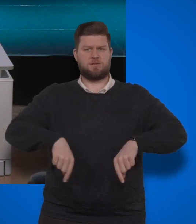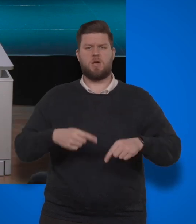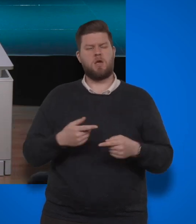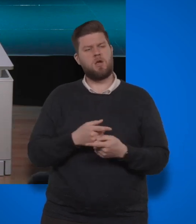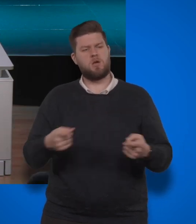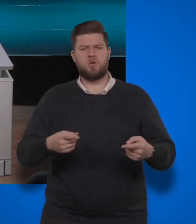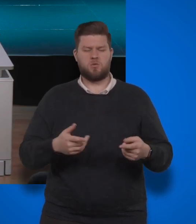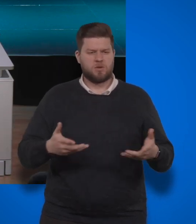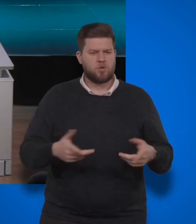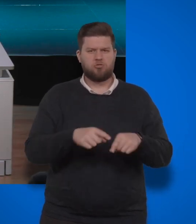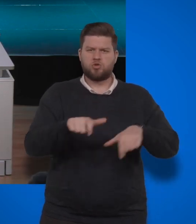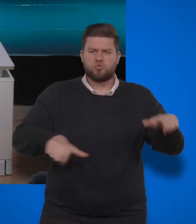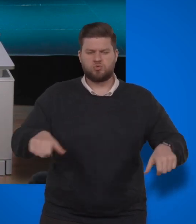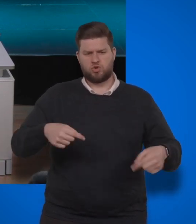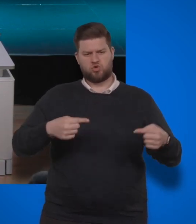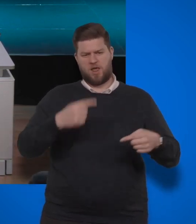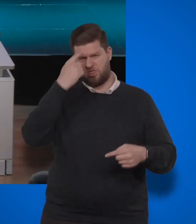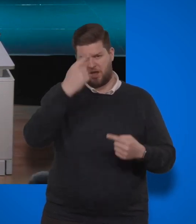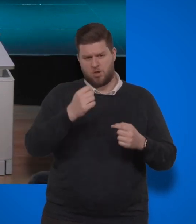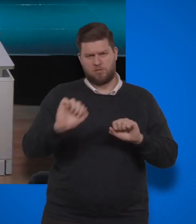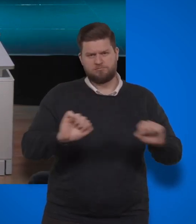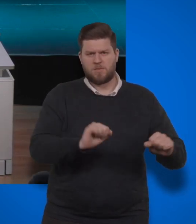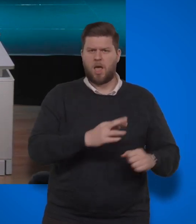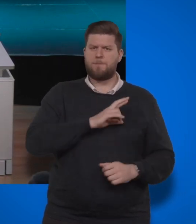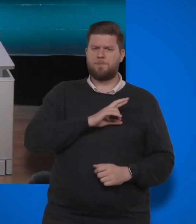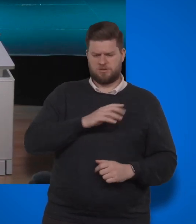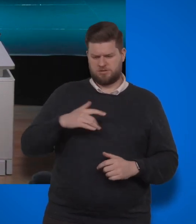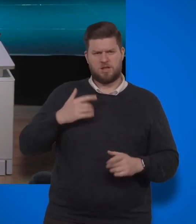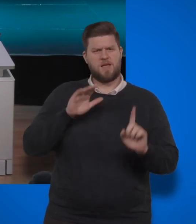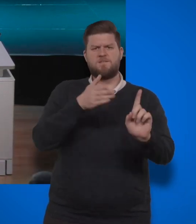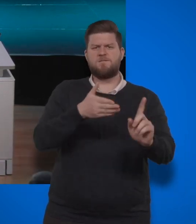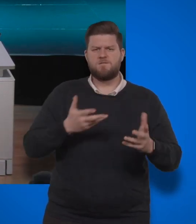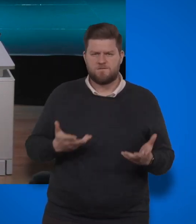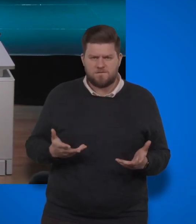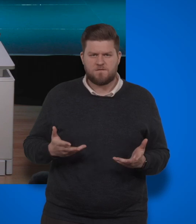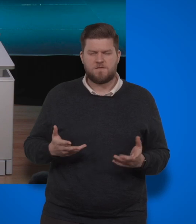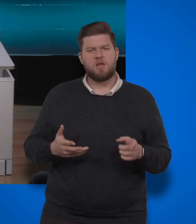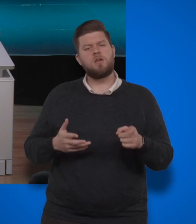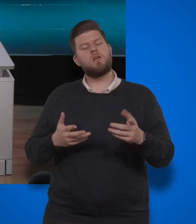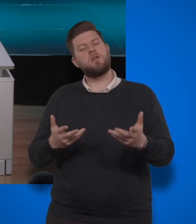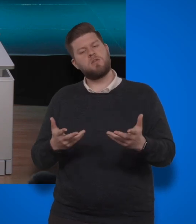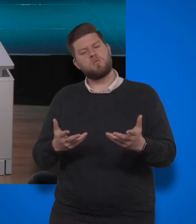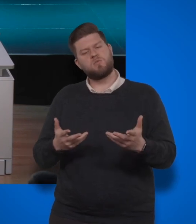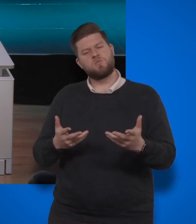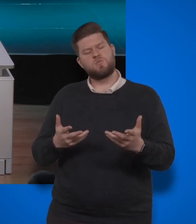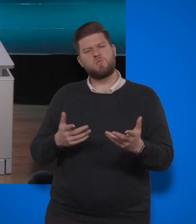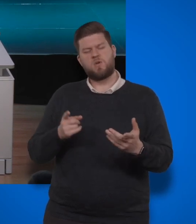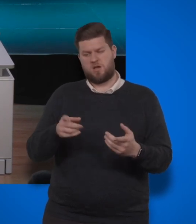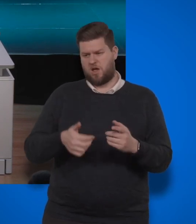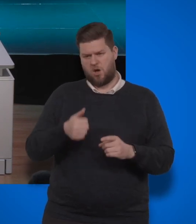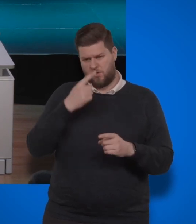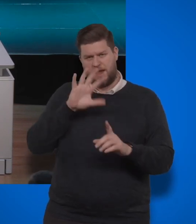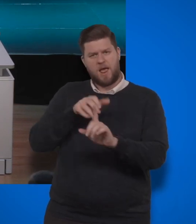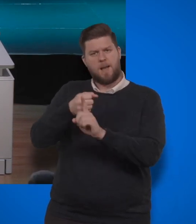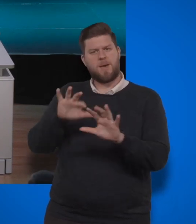challenge our students to think about their individual purpose, to see their education as a key factor in defining their purpose and to have an impact